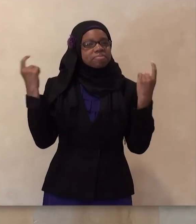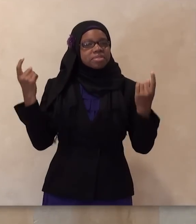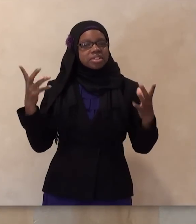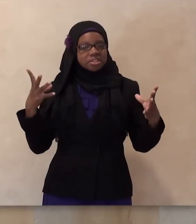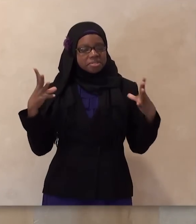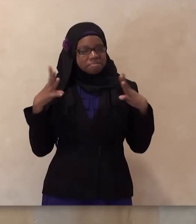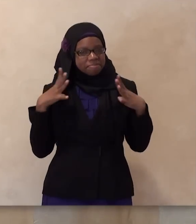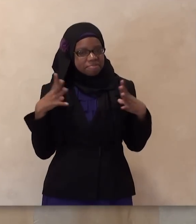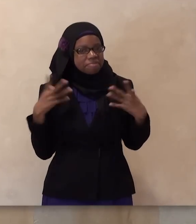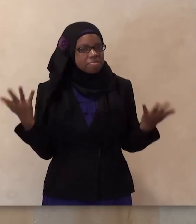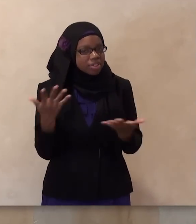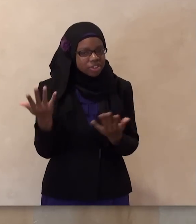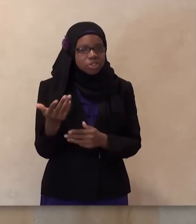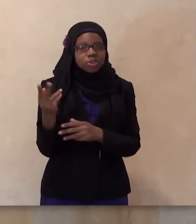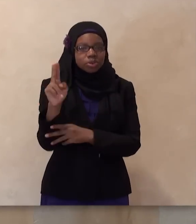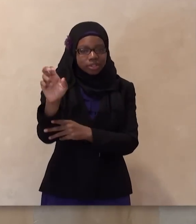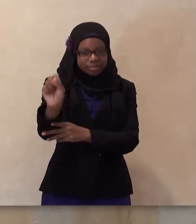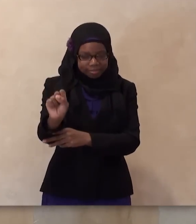United States.